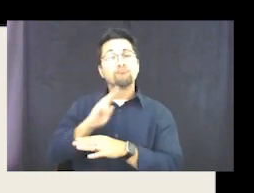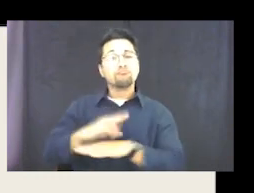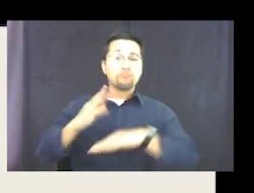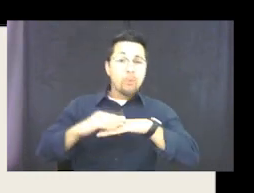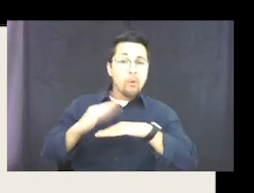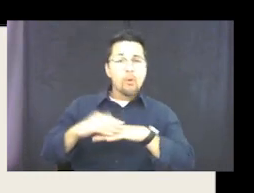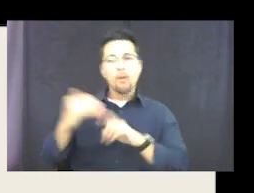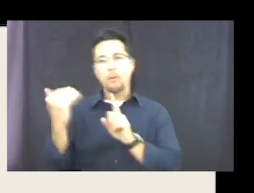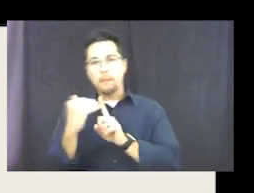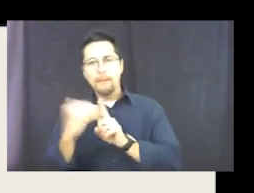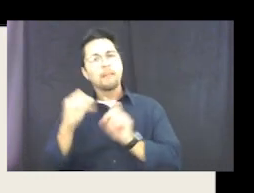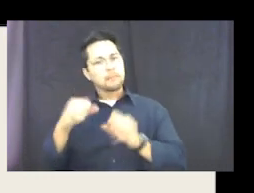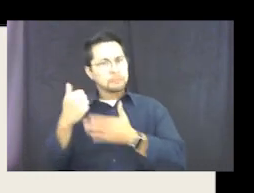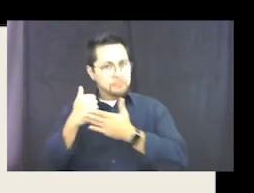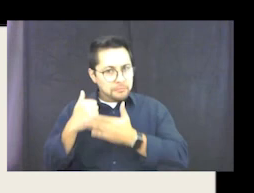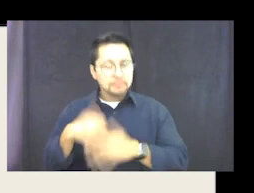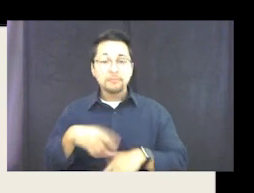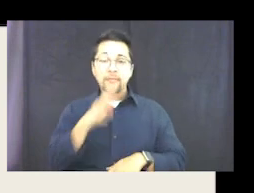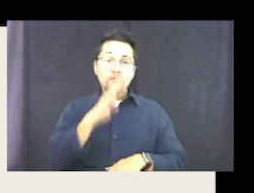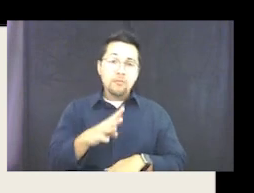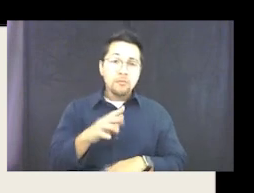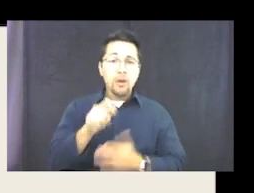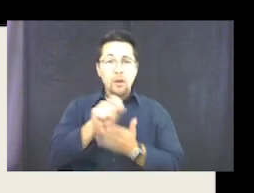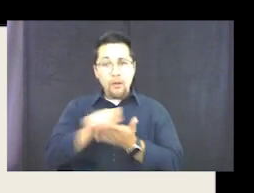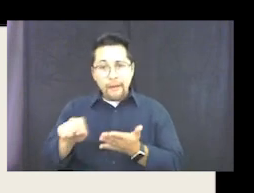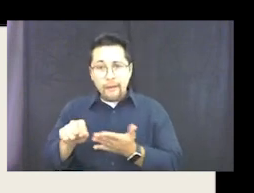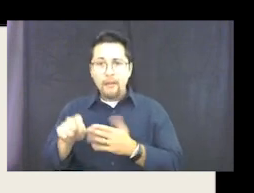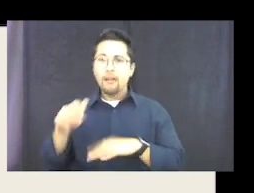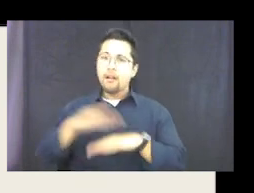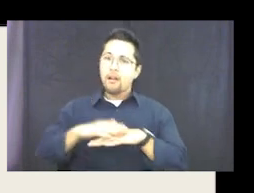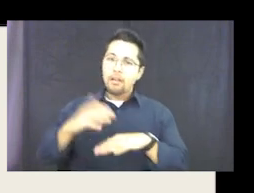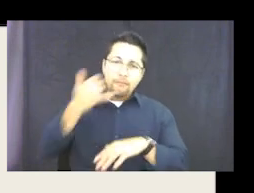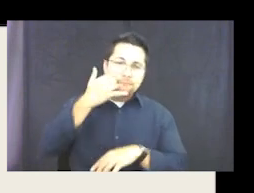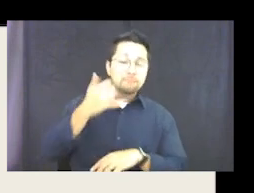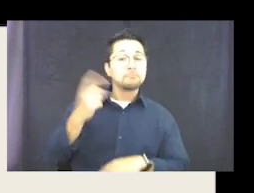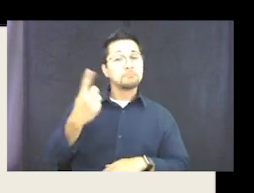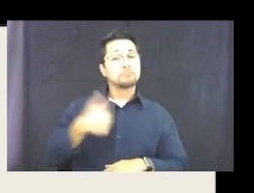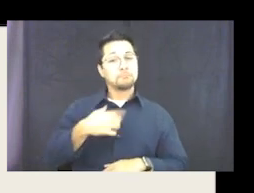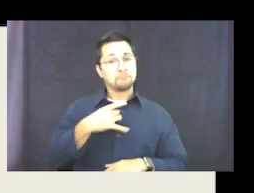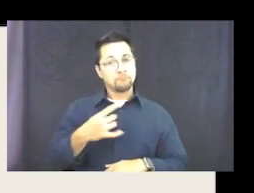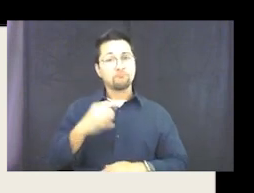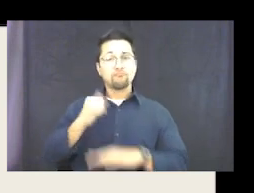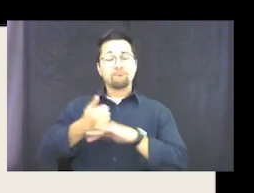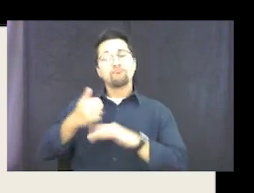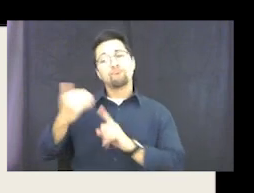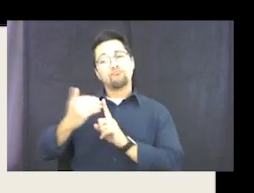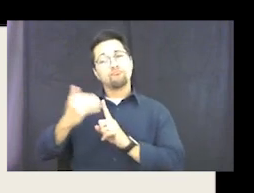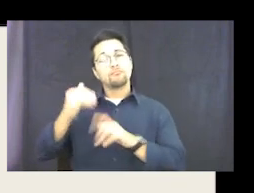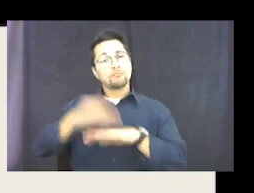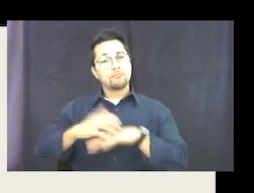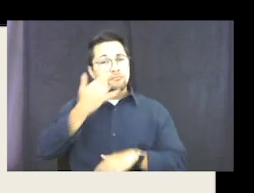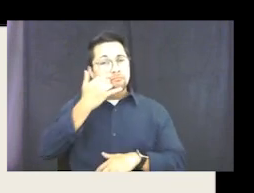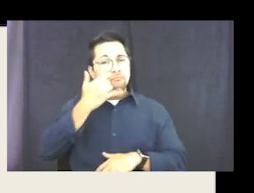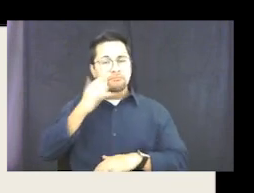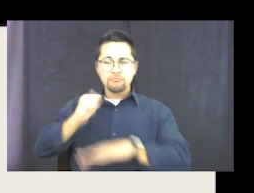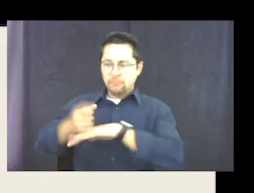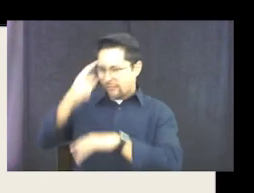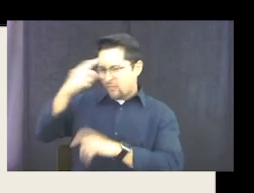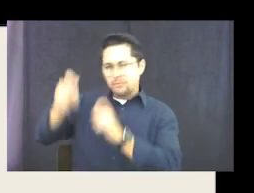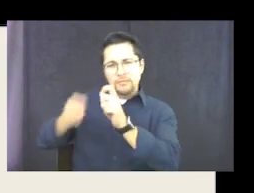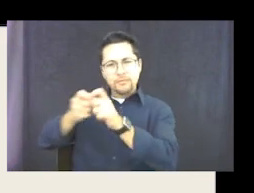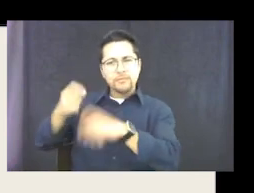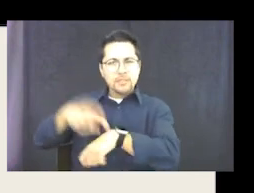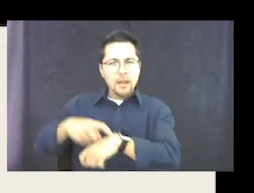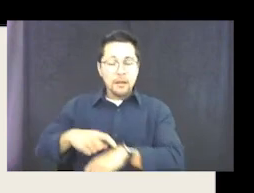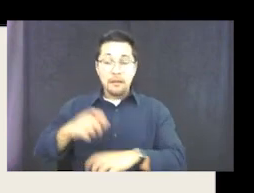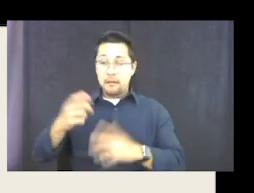extremely helpful. These can be verbal, written, or on your phone. Something that I like to do is create reminders on my cell phone and set them for a certain time. When